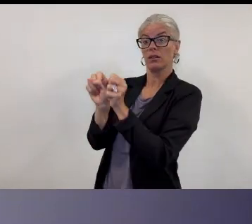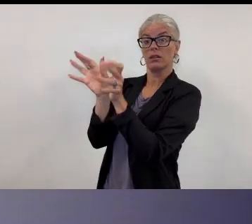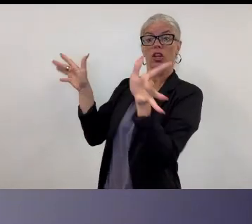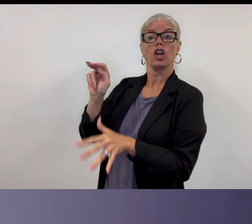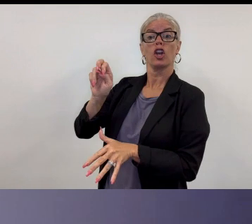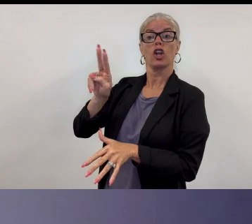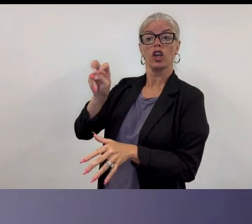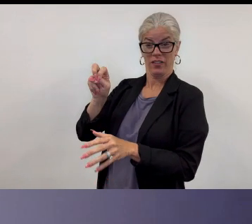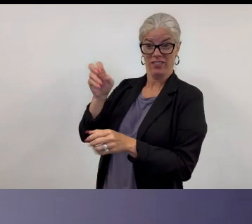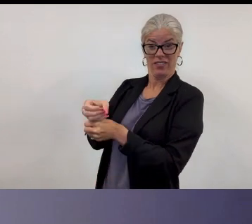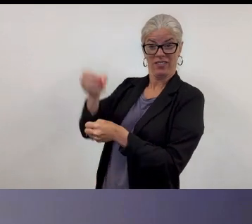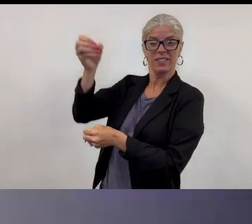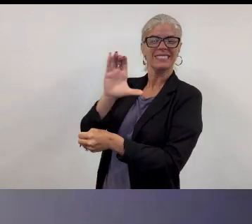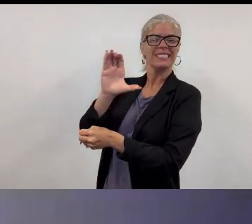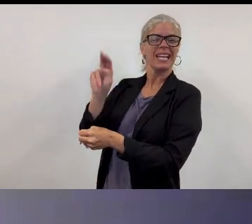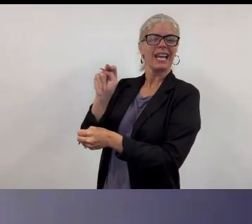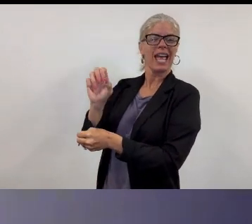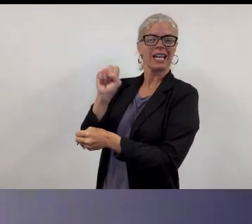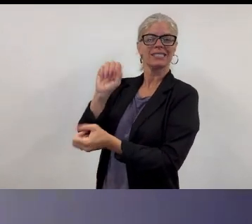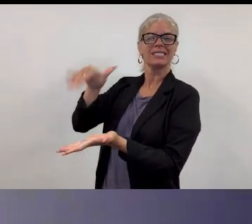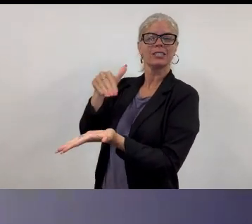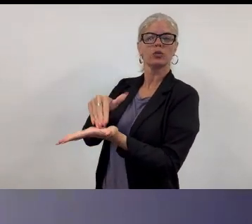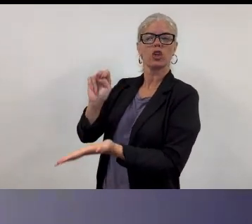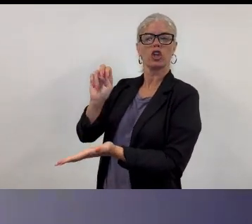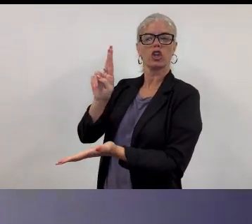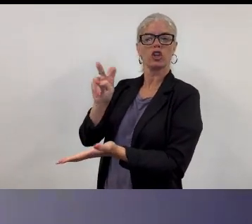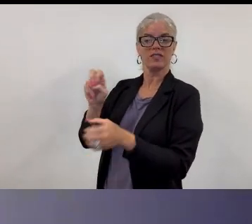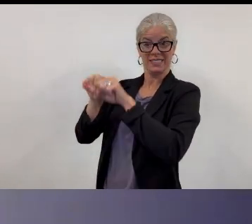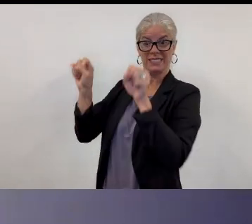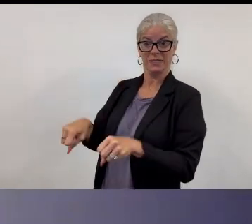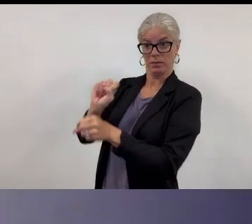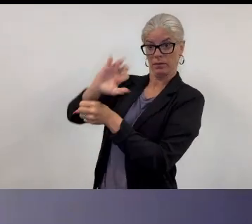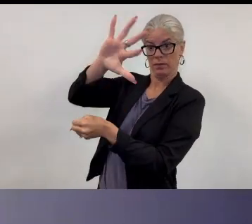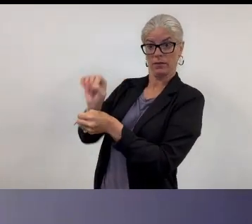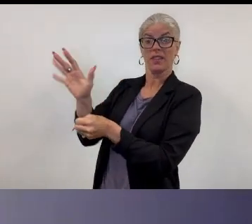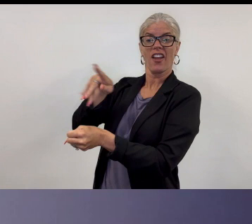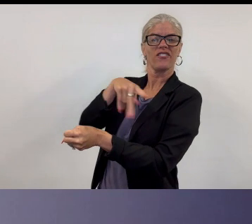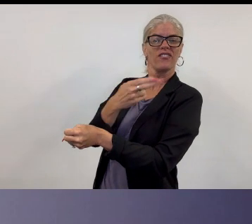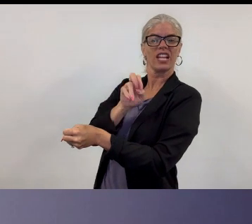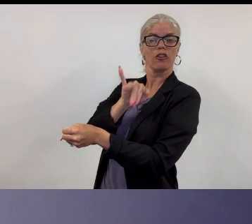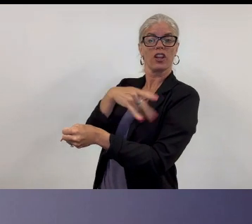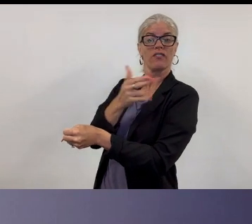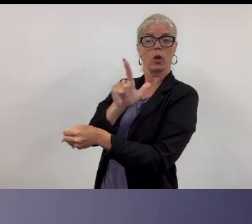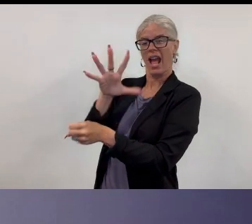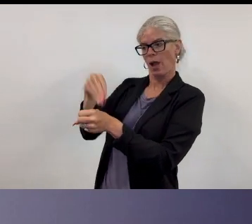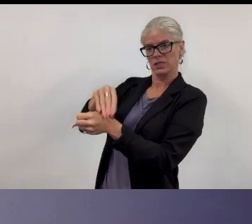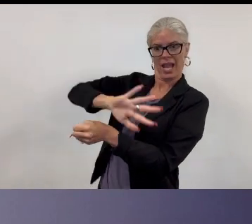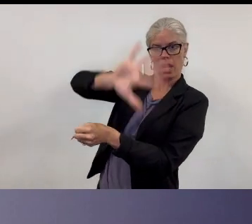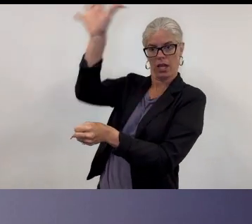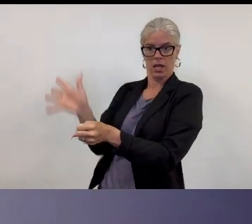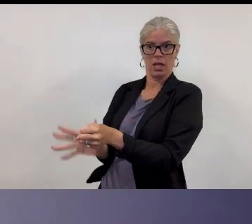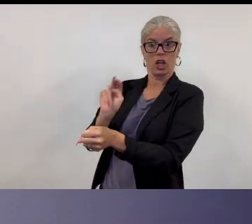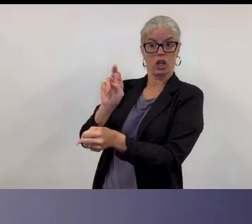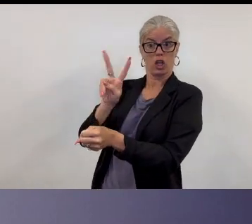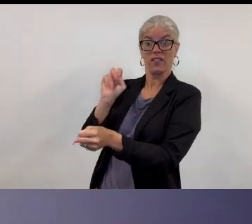the central nervous system. And those are peripheral nerves. And so that nerve will regenerate